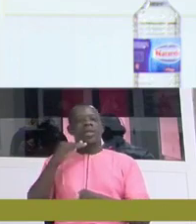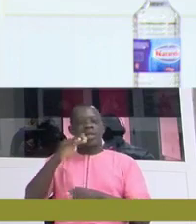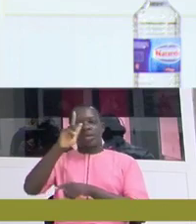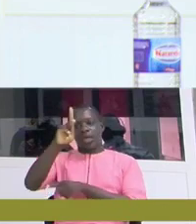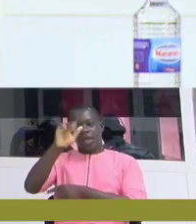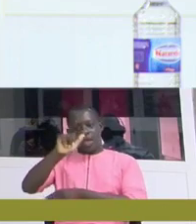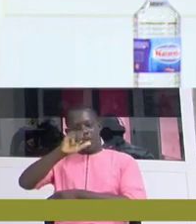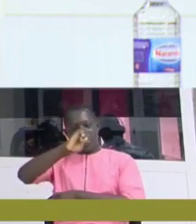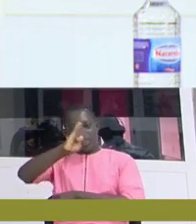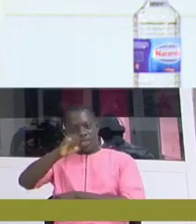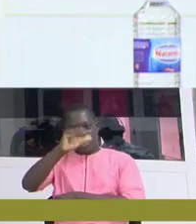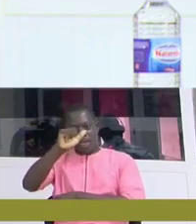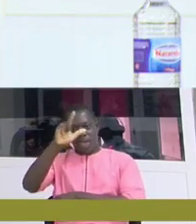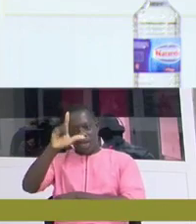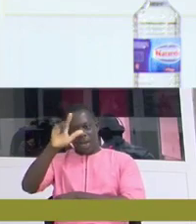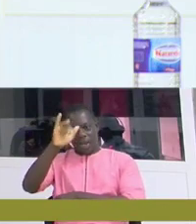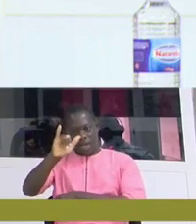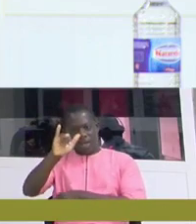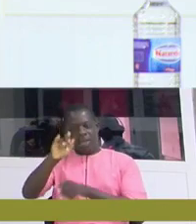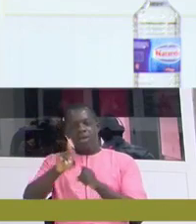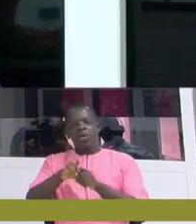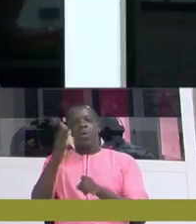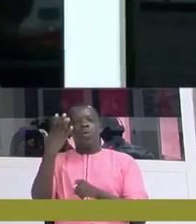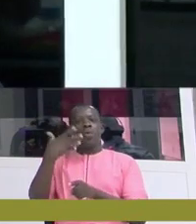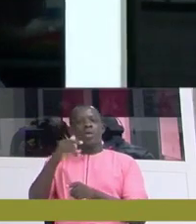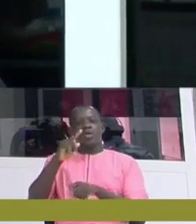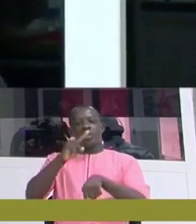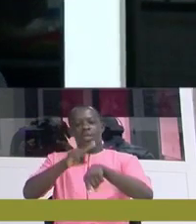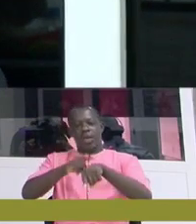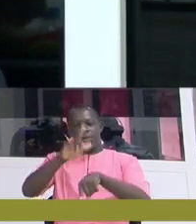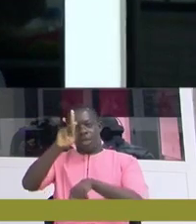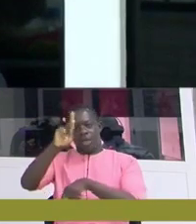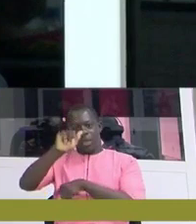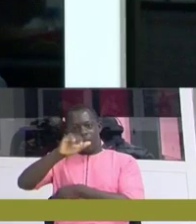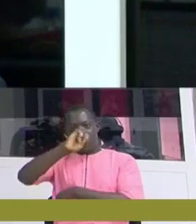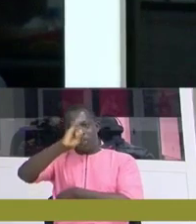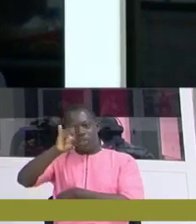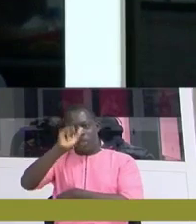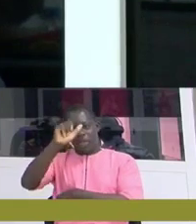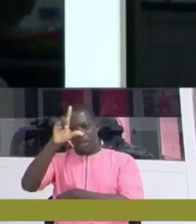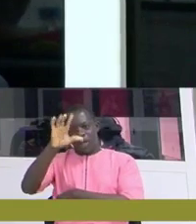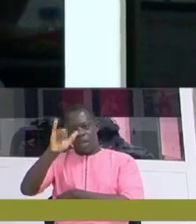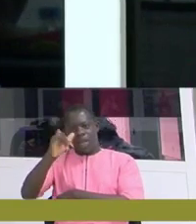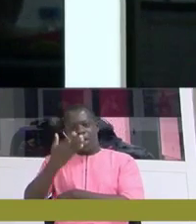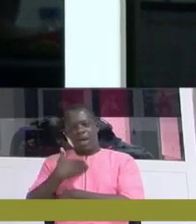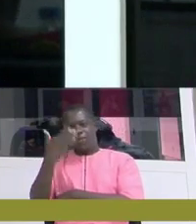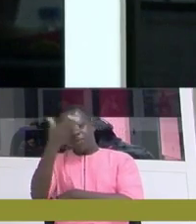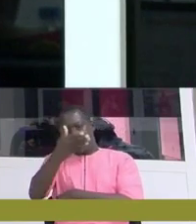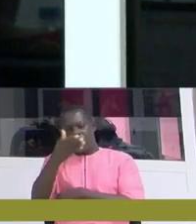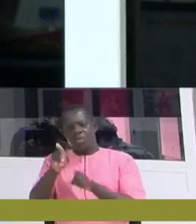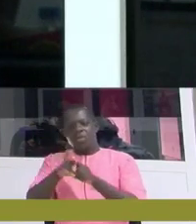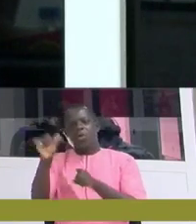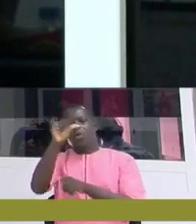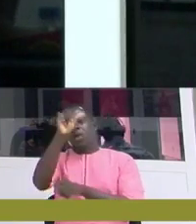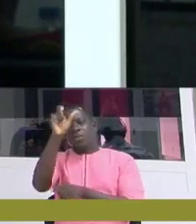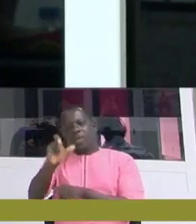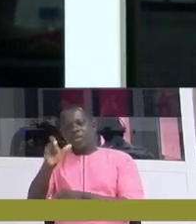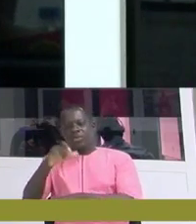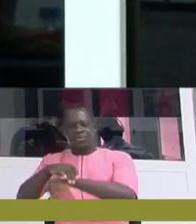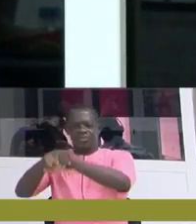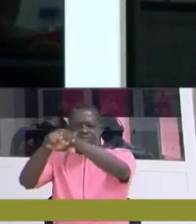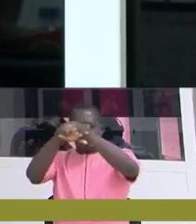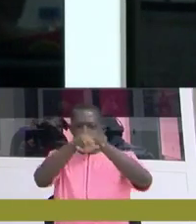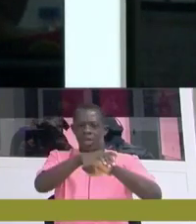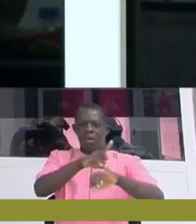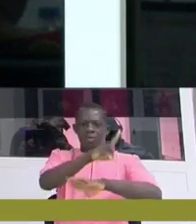But whilst Kajali was there, did he bring anybody else or he did not? Kajali bije tumemna fa